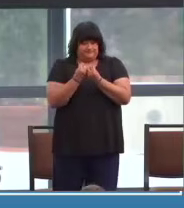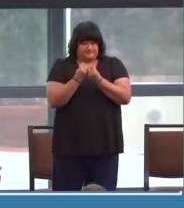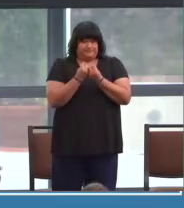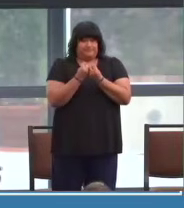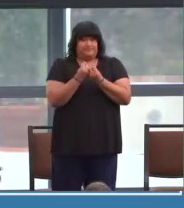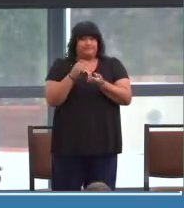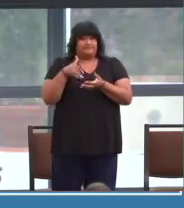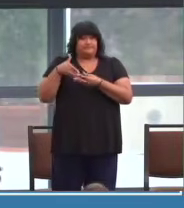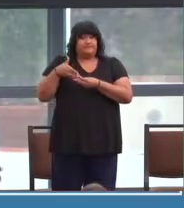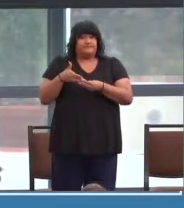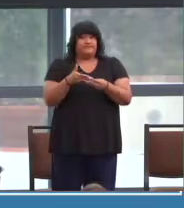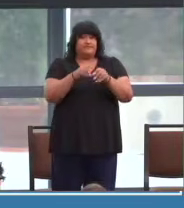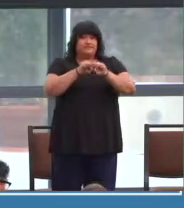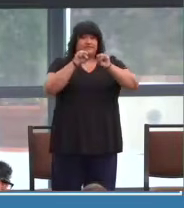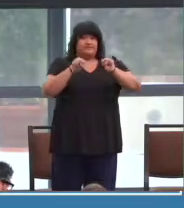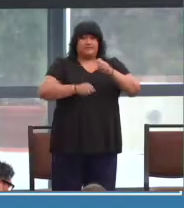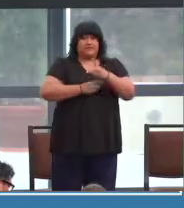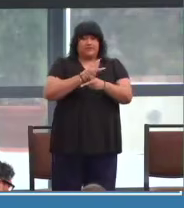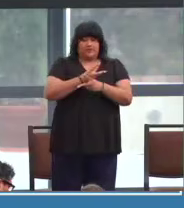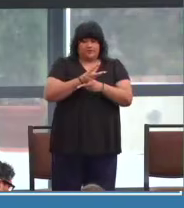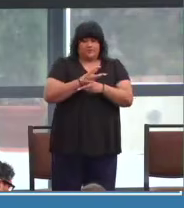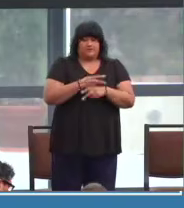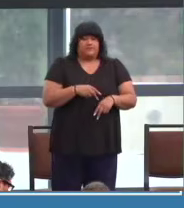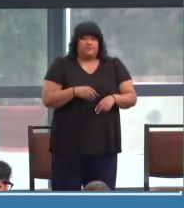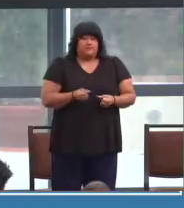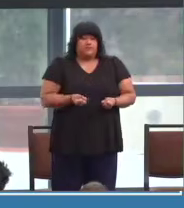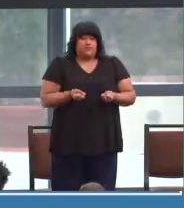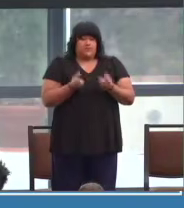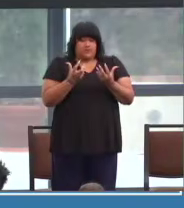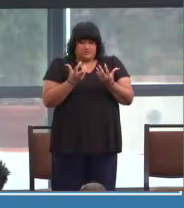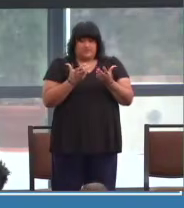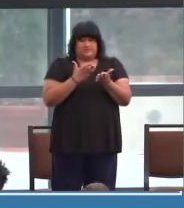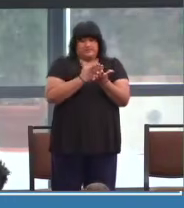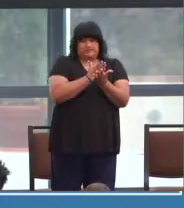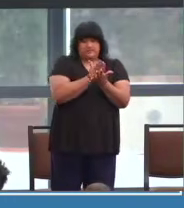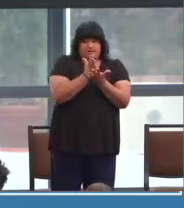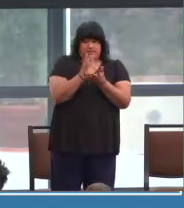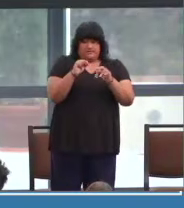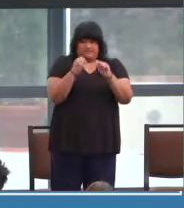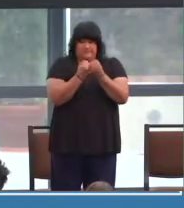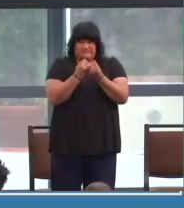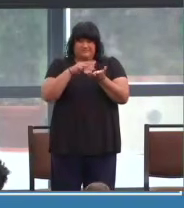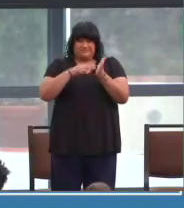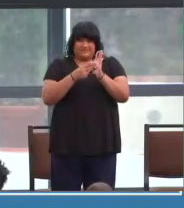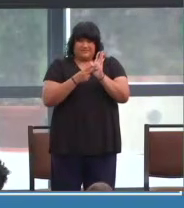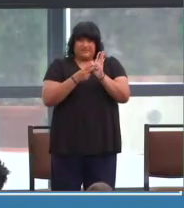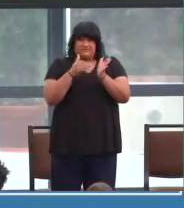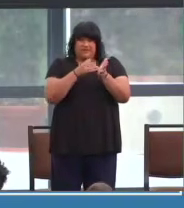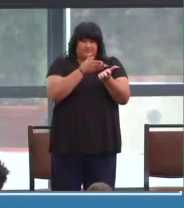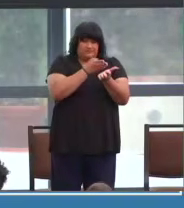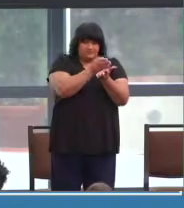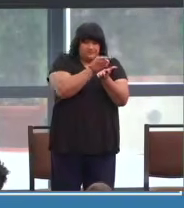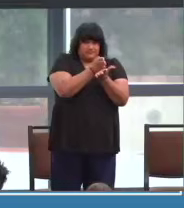And that leads us to systems of care. So a multidisciplinary team, meaning multiple team members of different specialties,